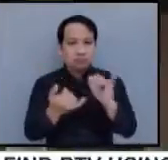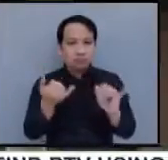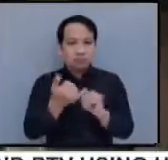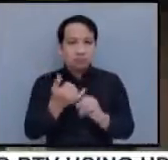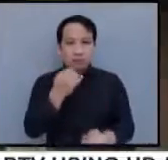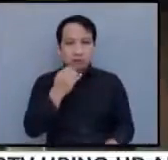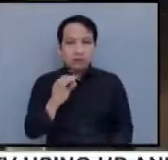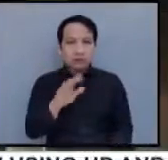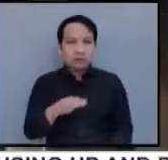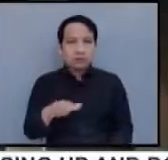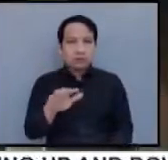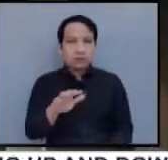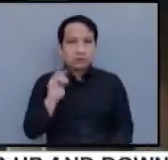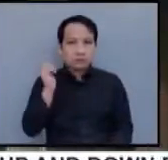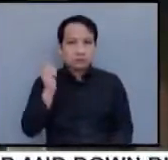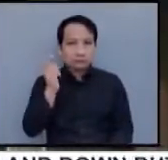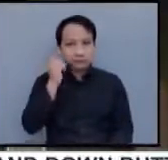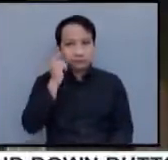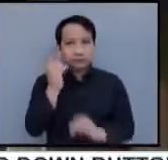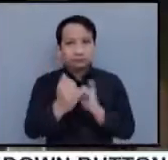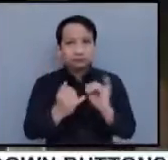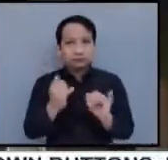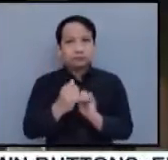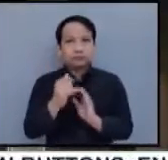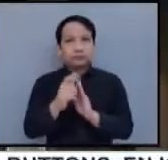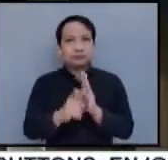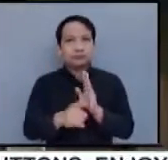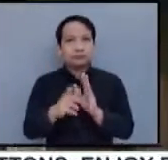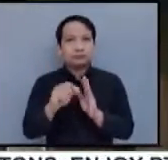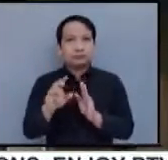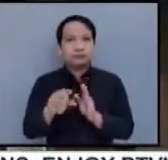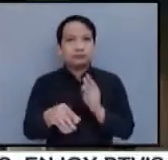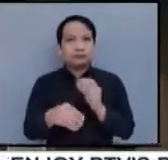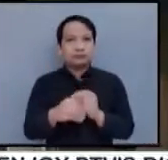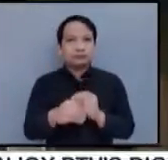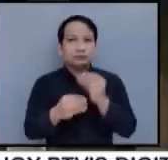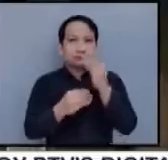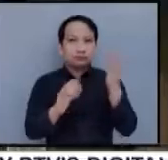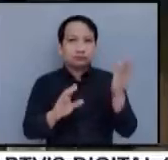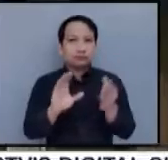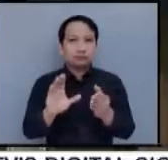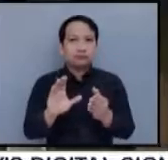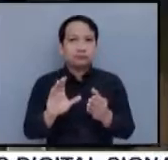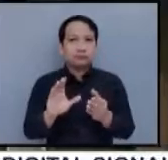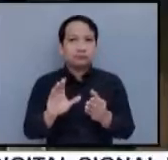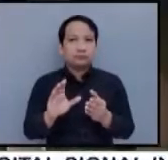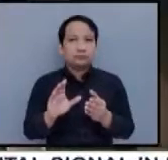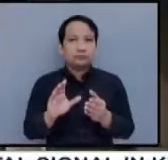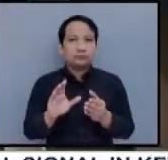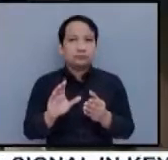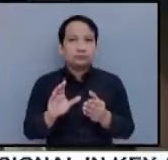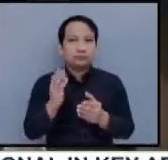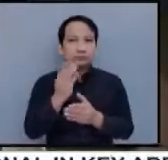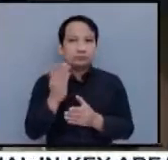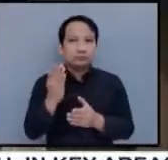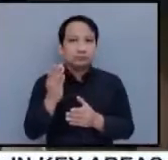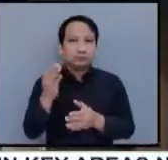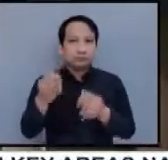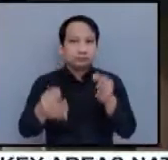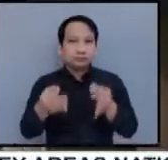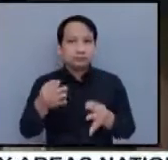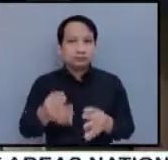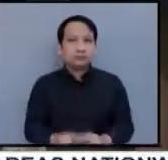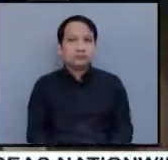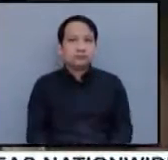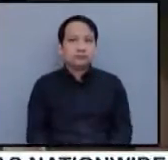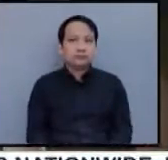that is governed by international law and informed by the principles of equity and of justice.